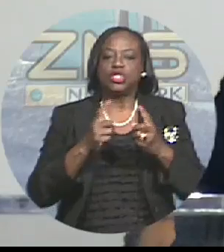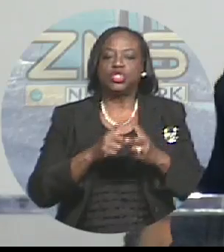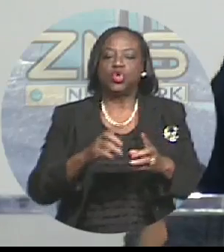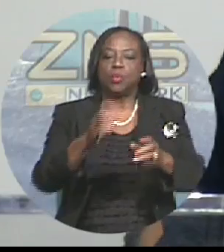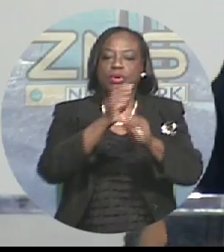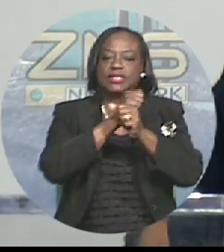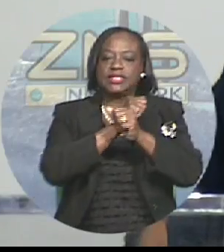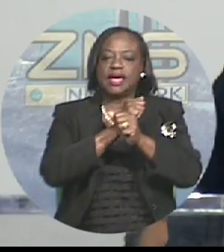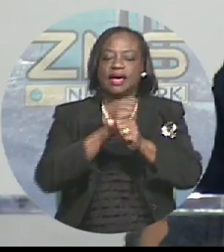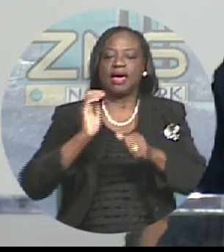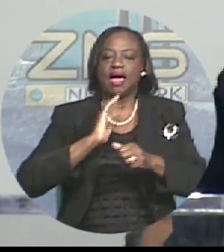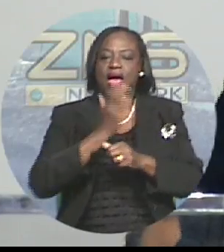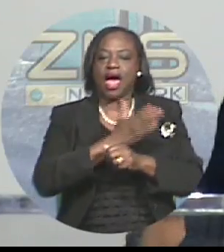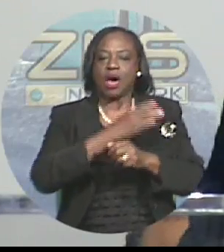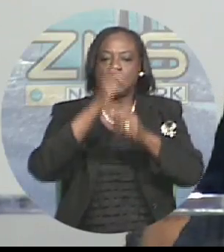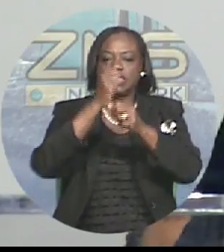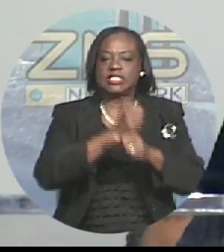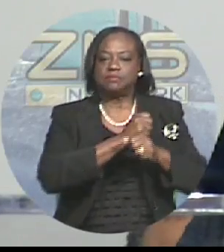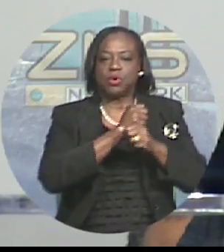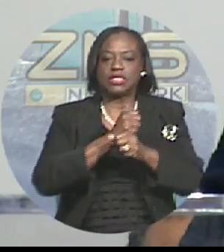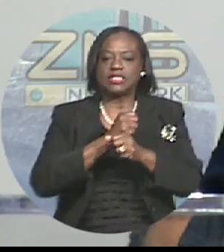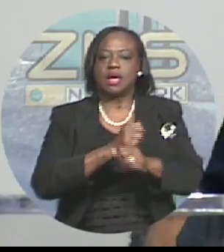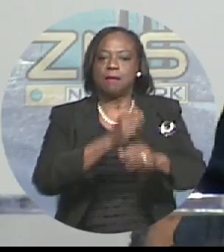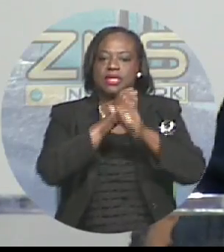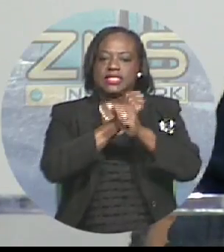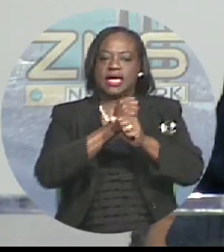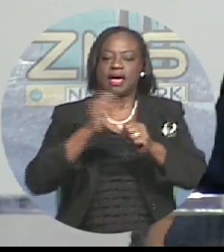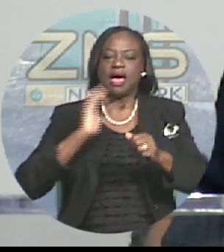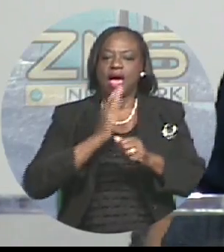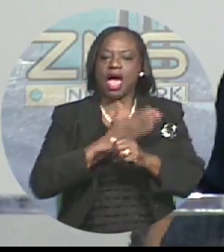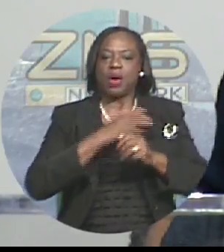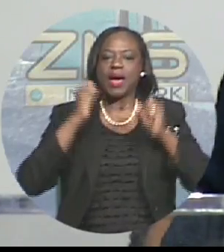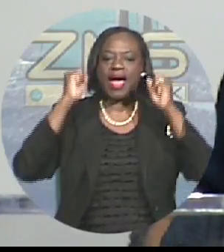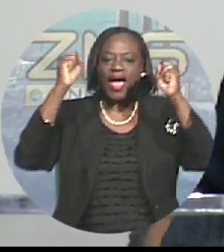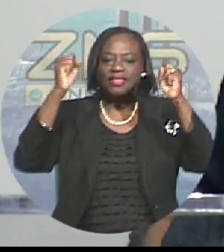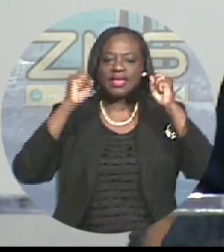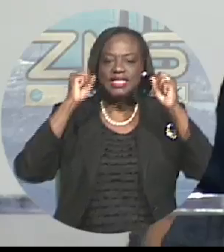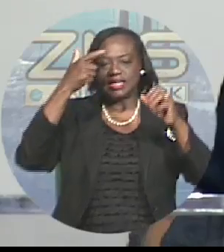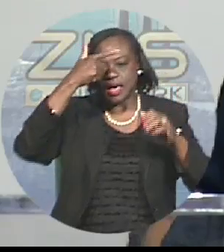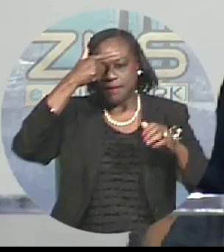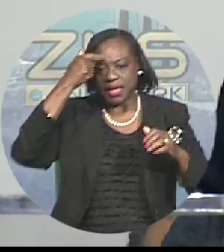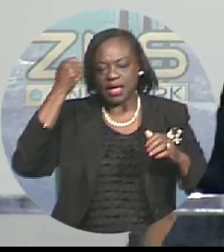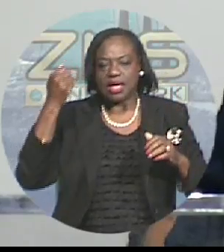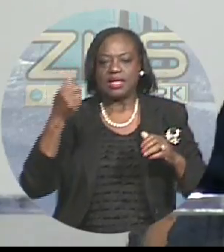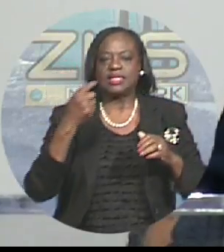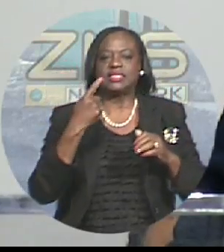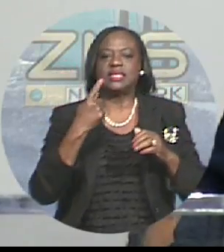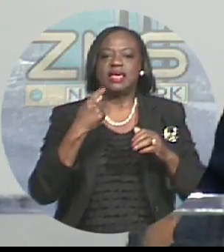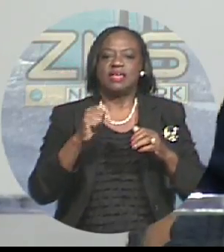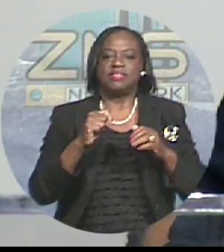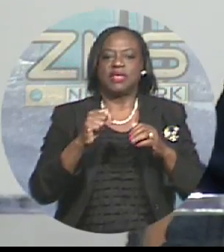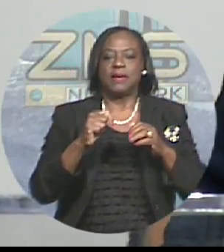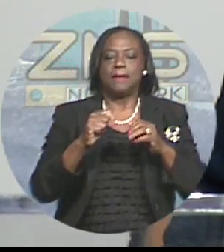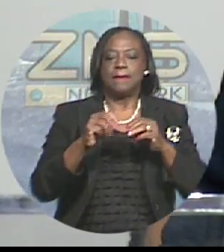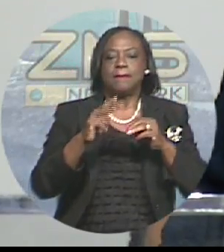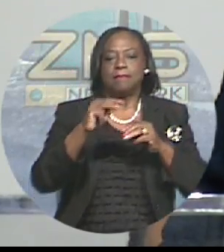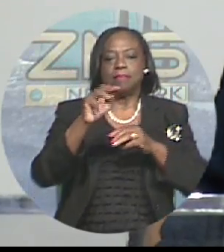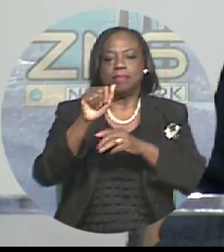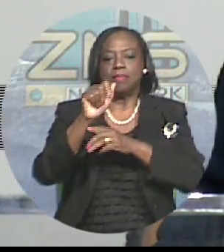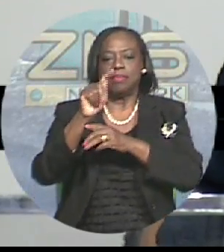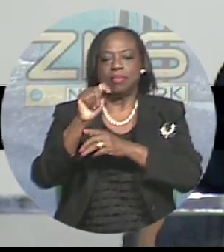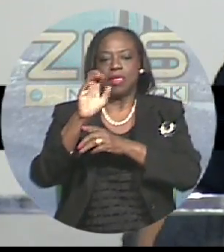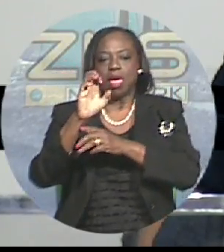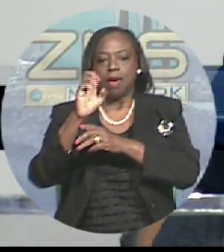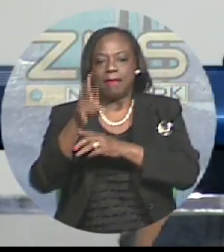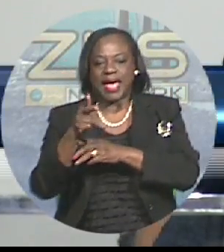sport, if we want to protect our athletes. Because the match fixing problem, as I said,